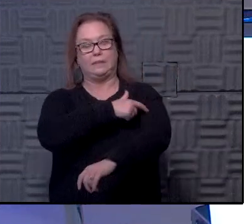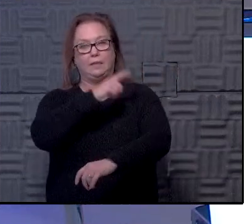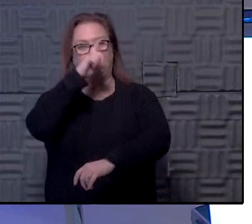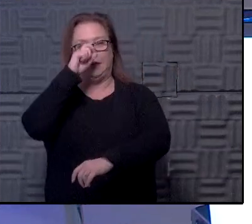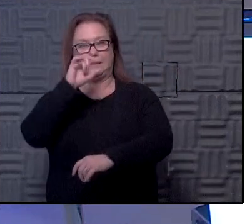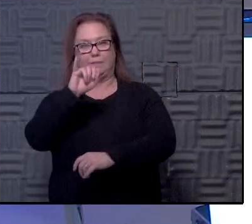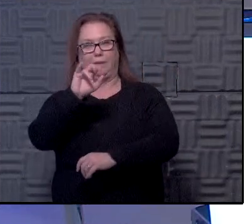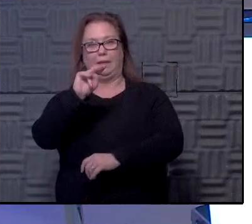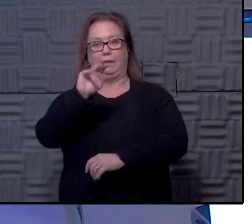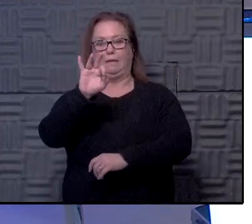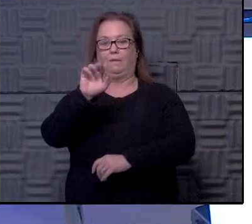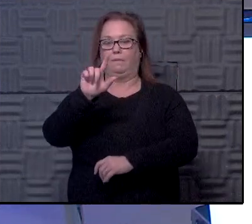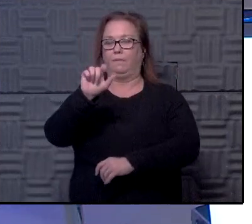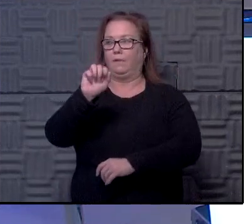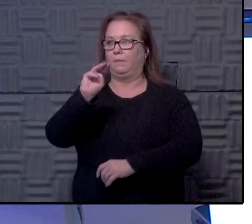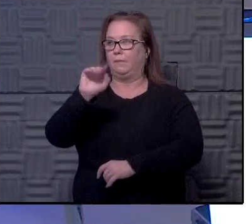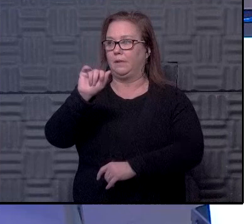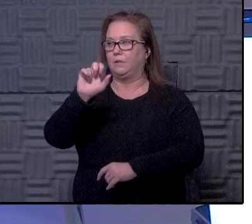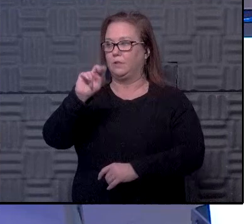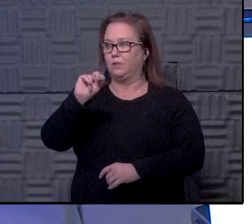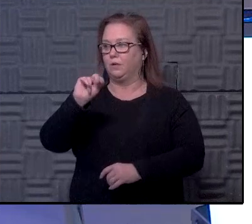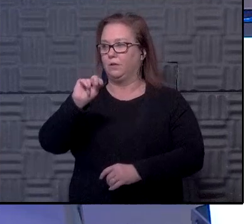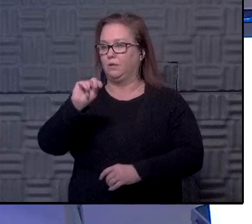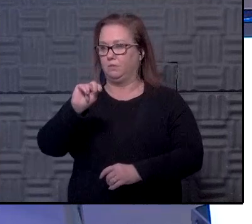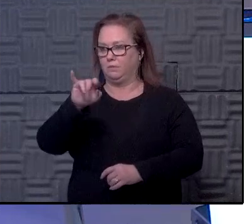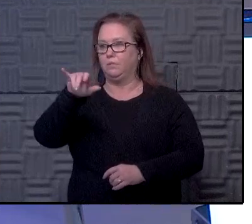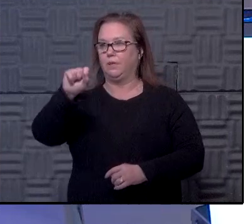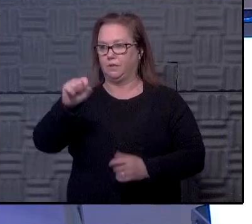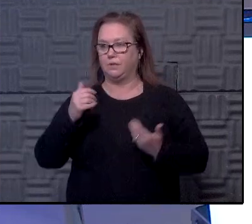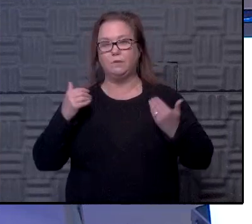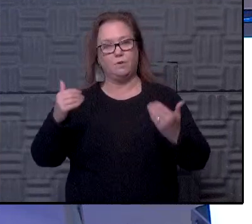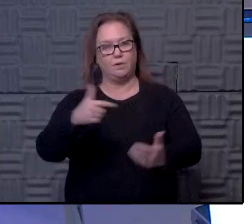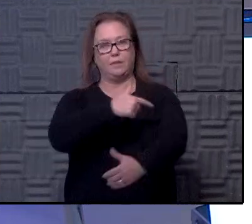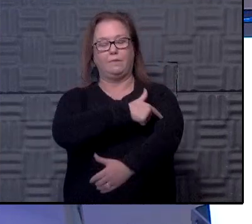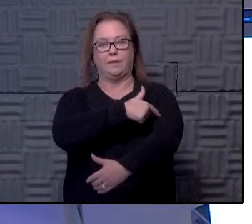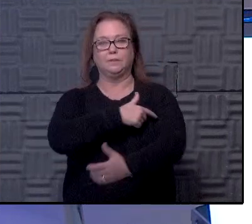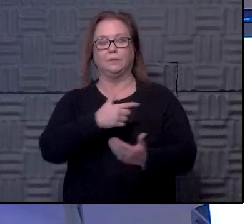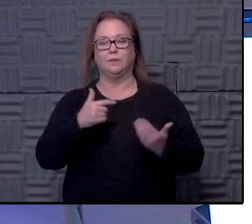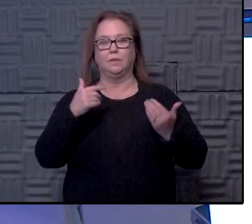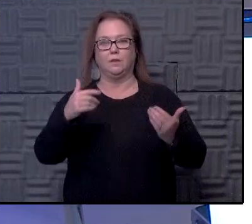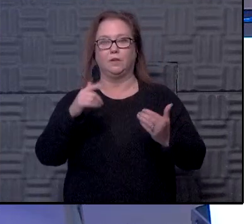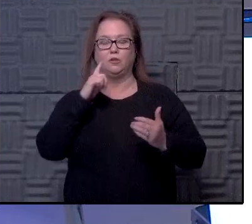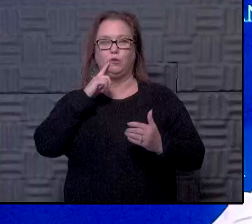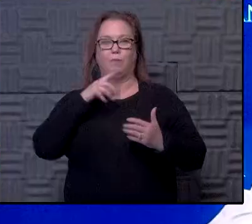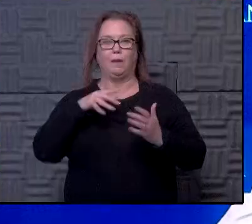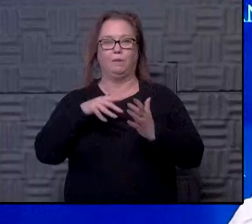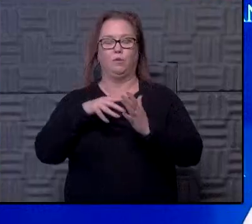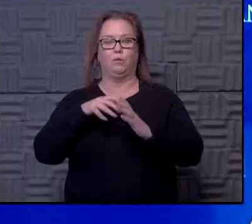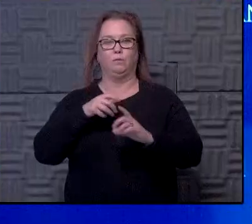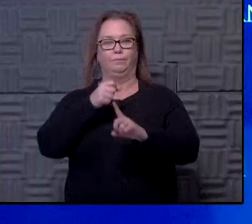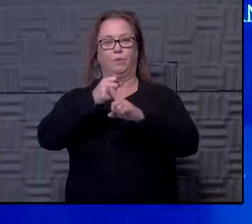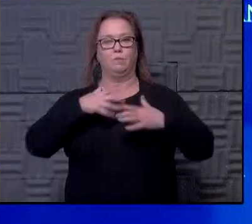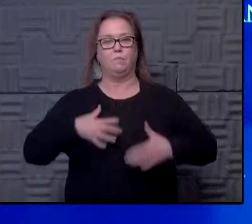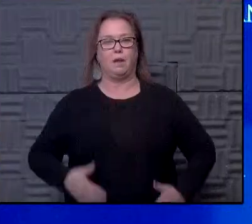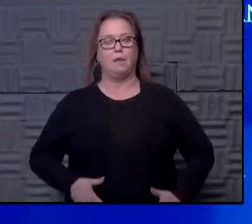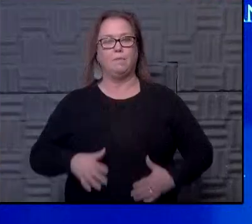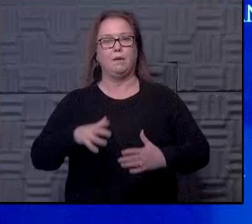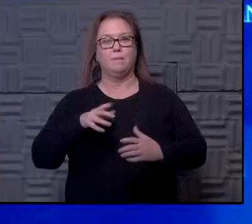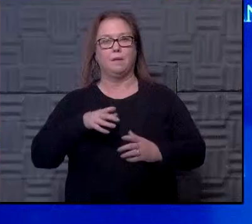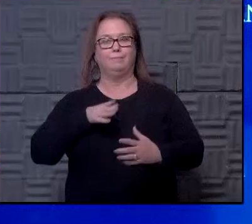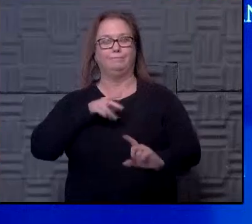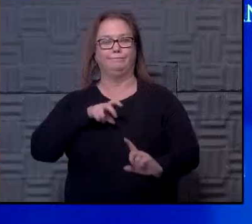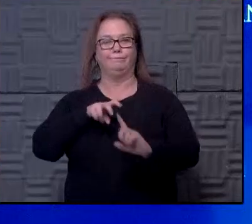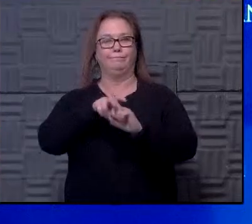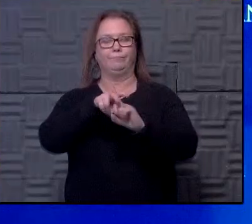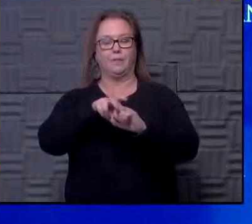of inflammation. Well, I think that actually is a good indication to take the vaccine, because you might have been immunocompromised and your immune